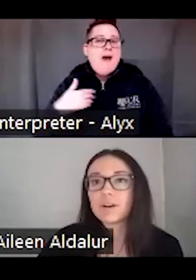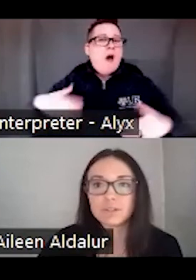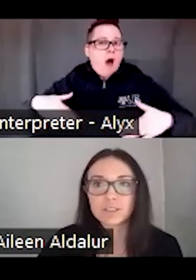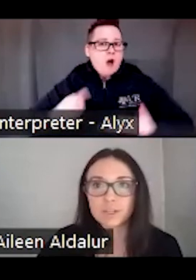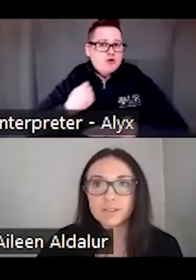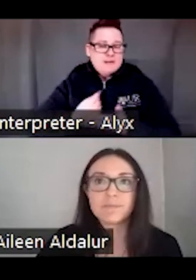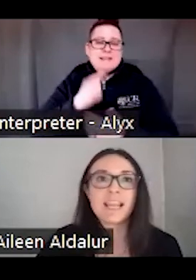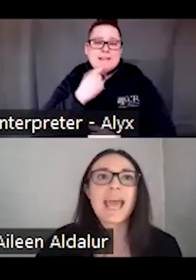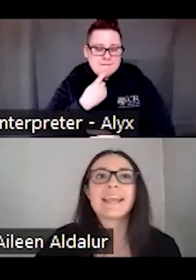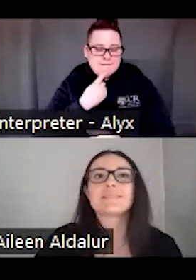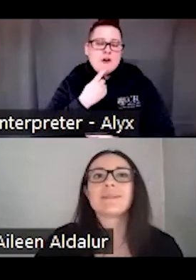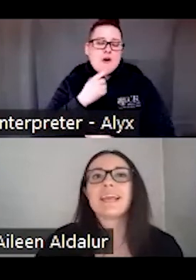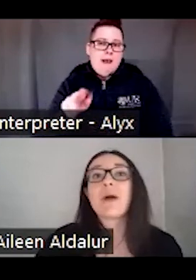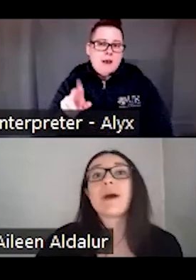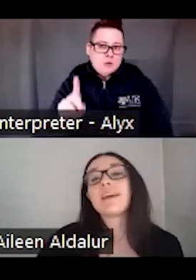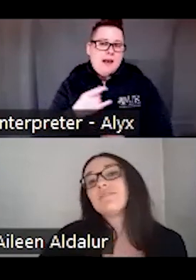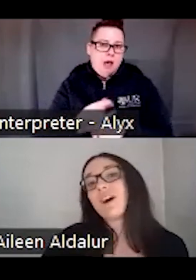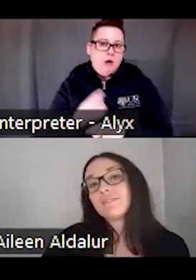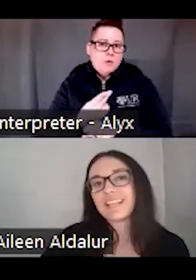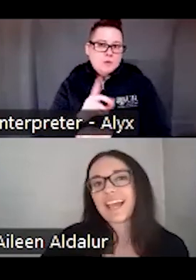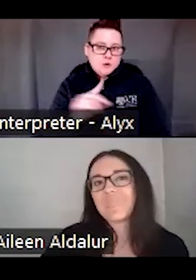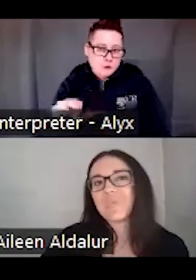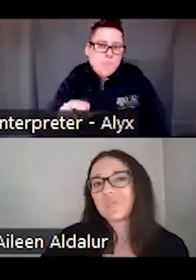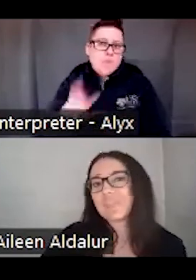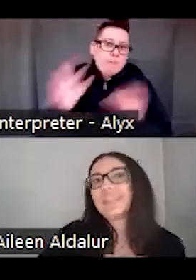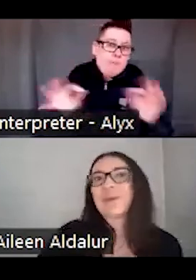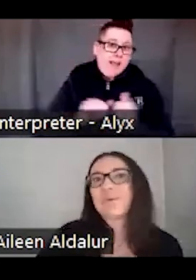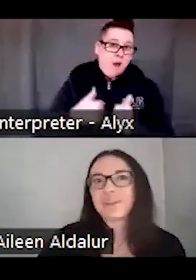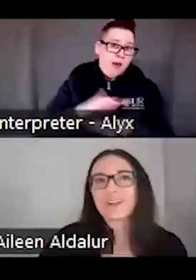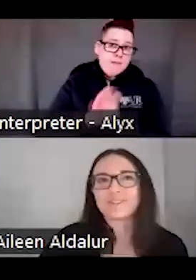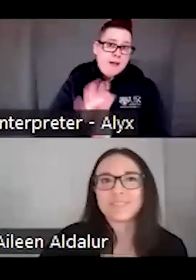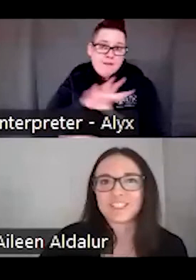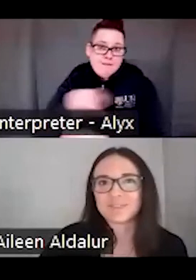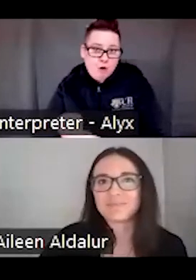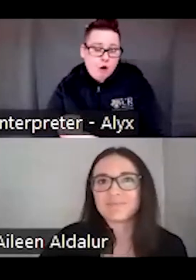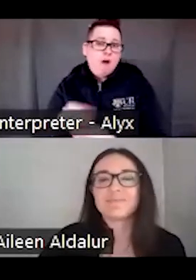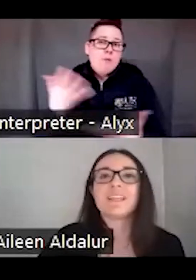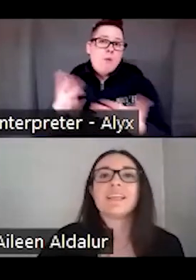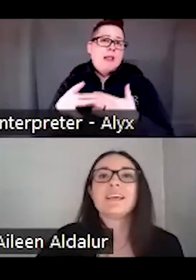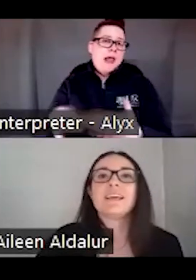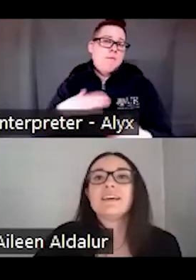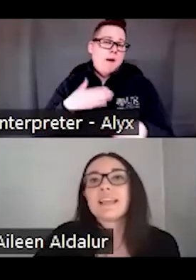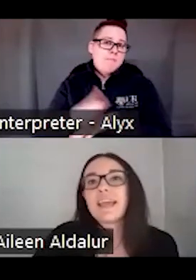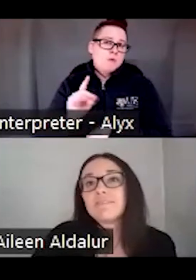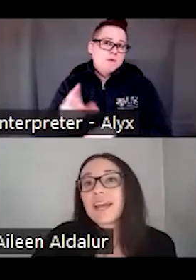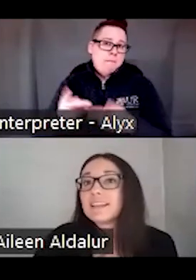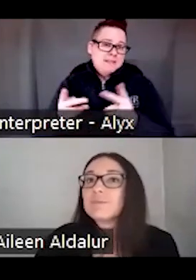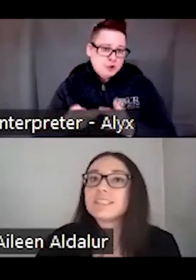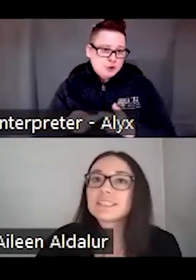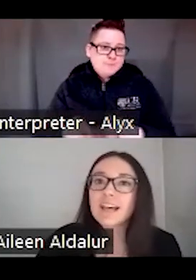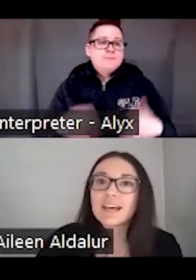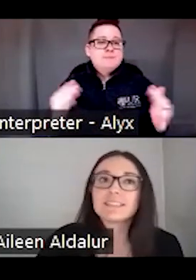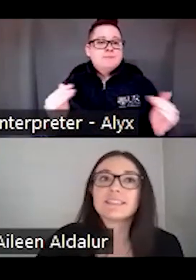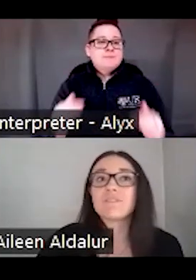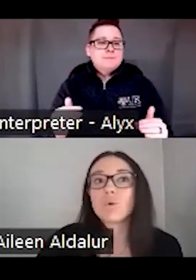severe alcohol use disorder, and explain how I got involved and what led to my postdoctoral position. And then finally,